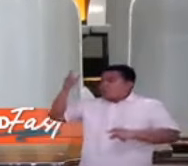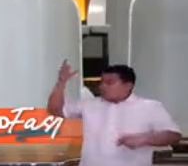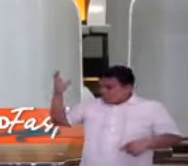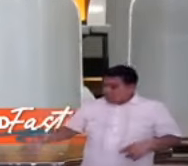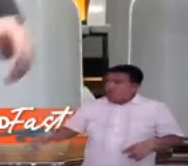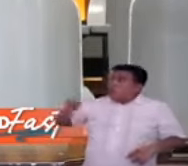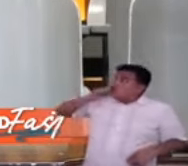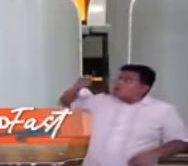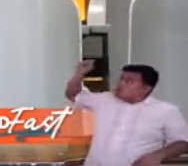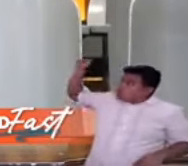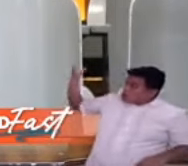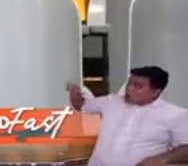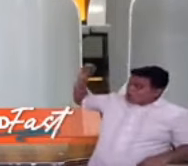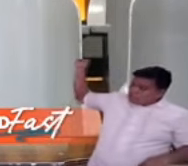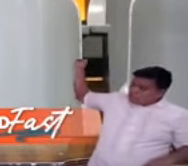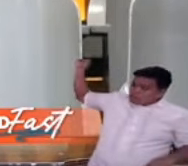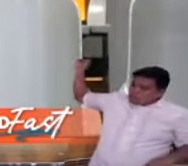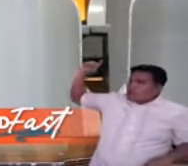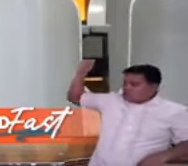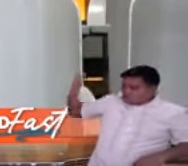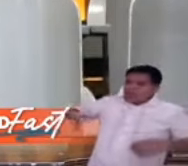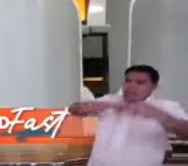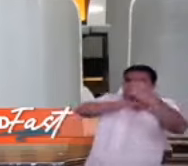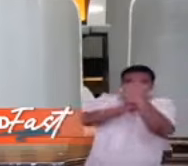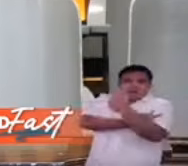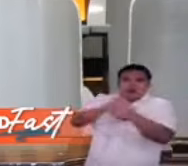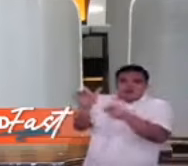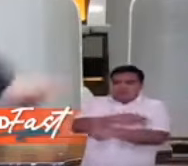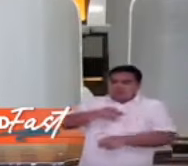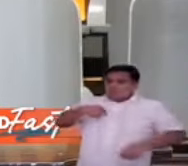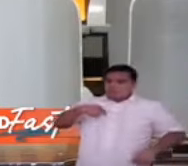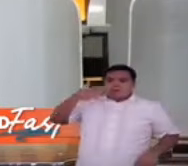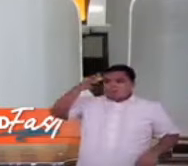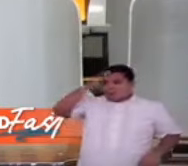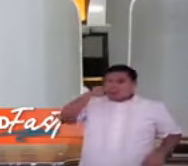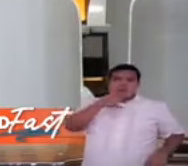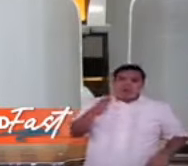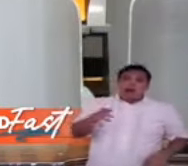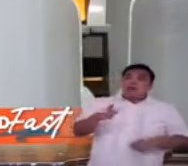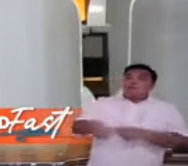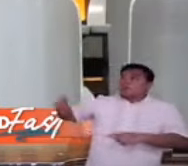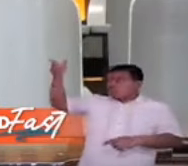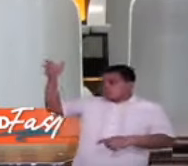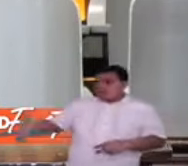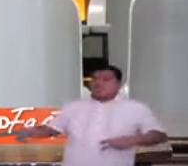the ultimate person that we are accountable to. So that in the absence of Papa and Mama, they will know that God is